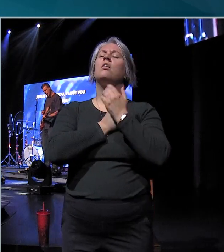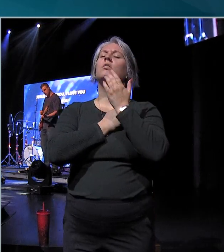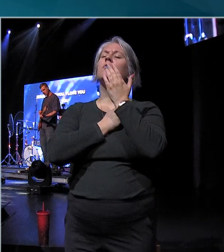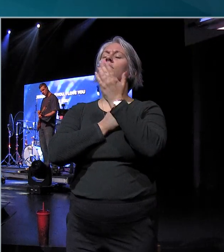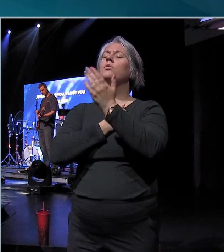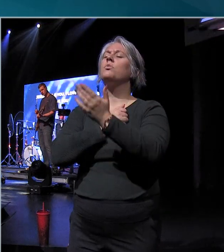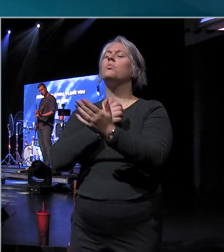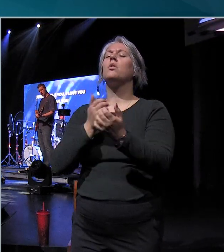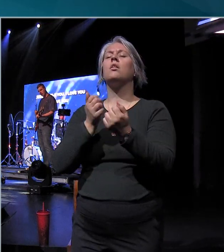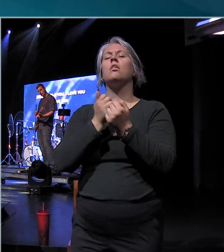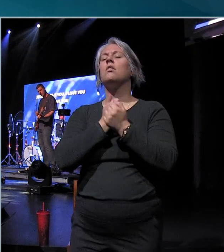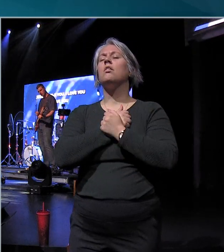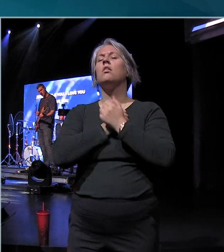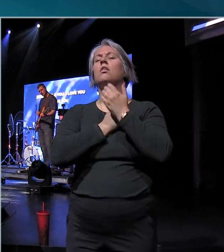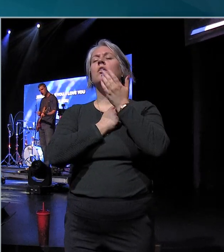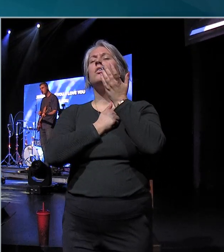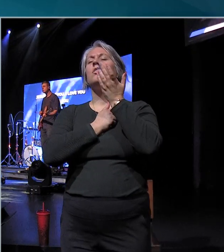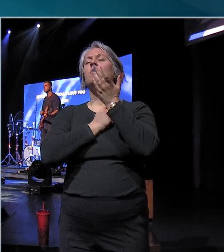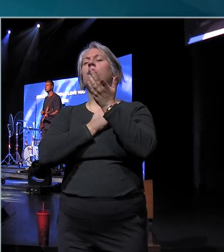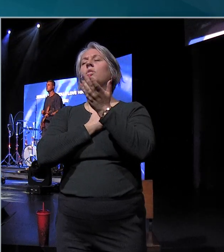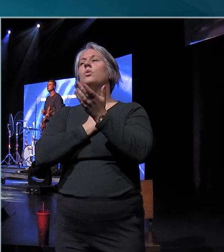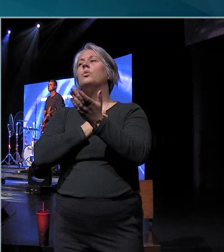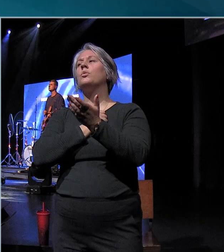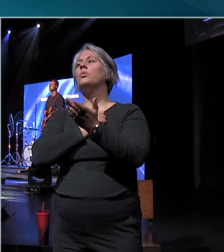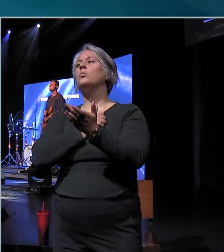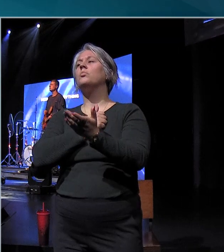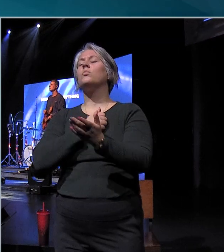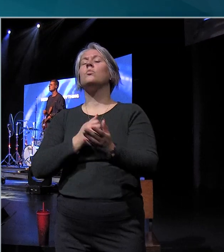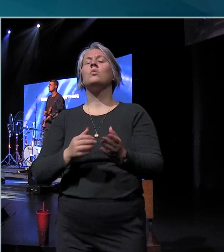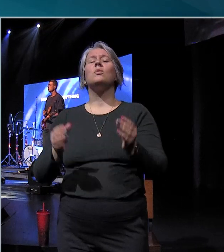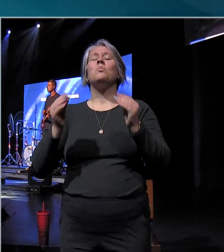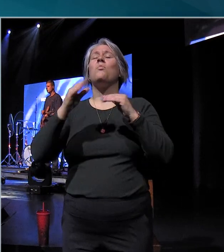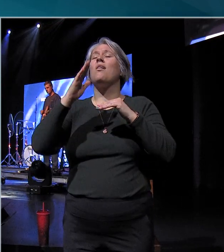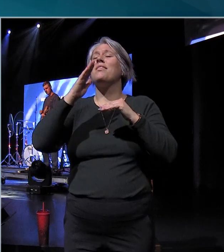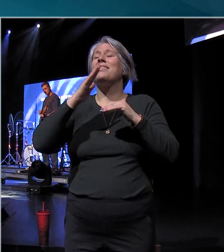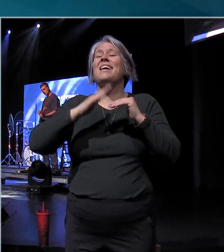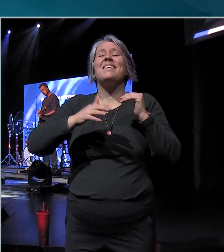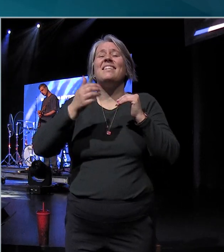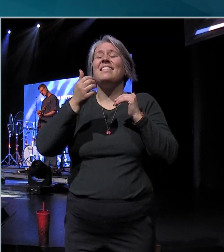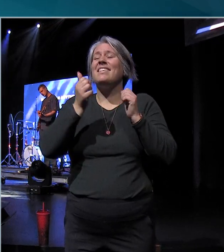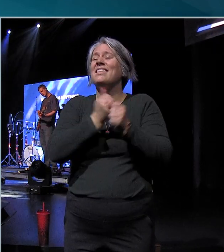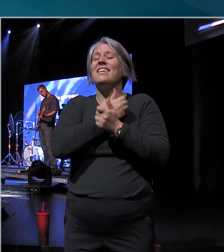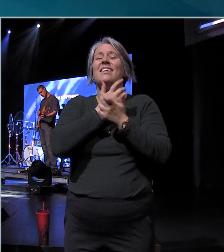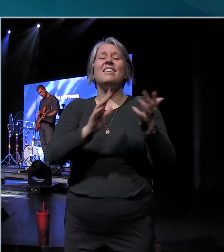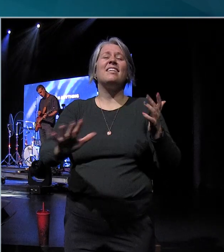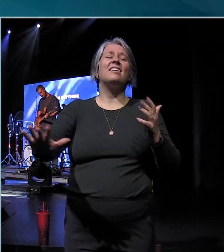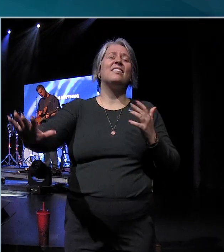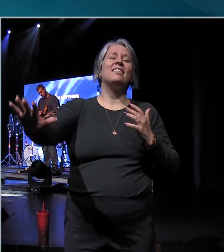More than ever.